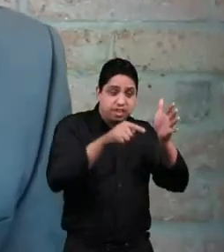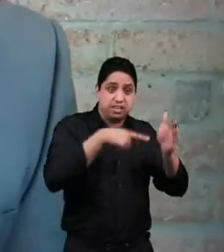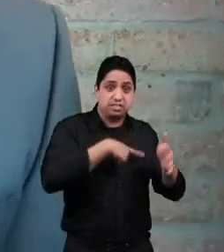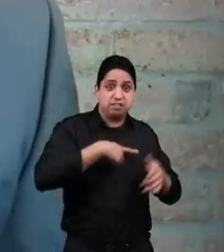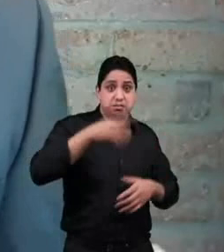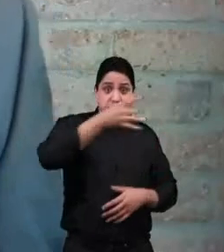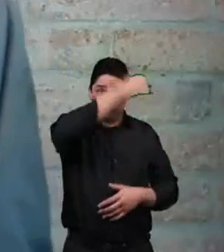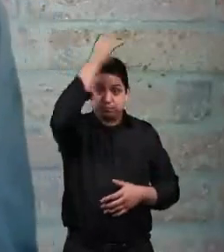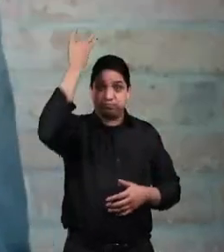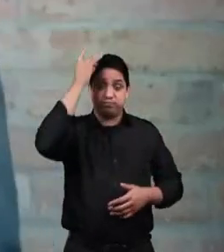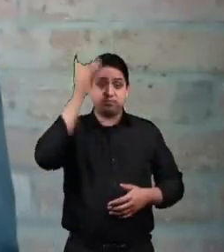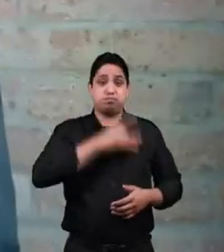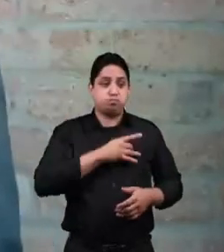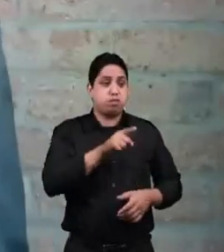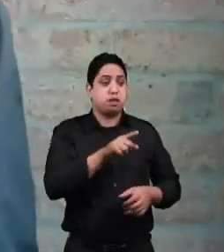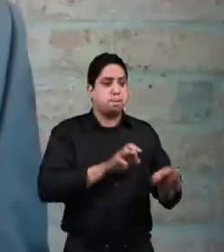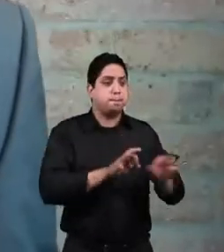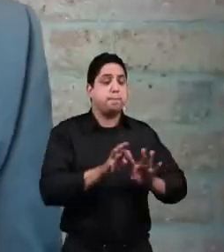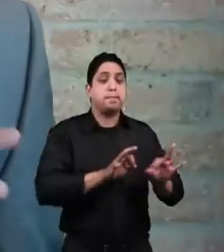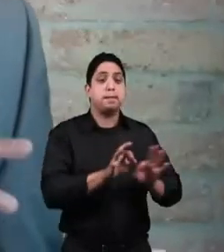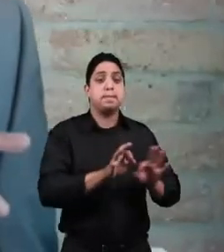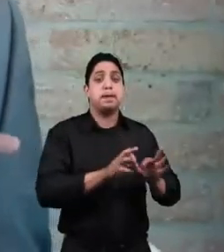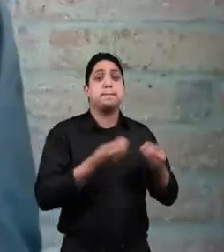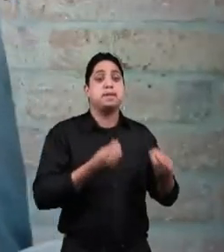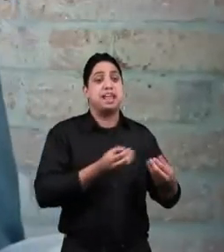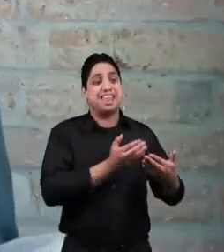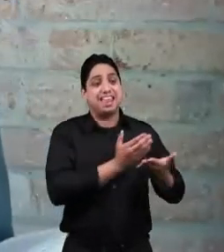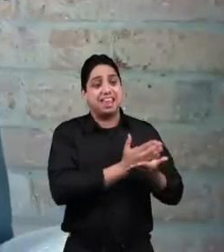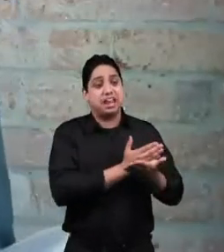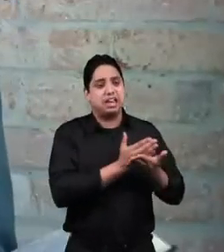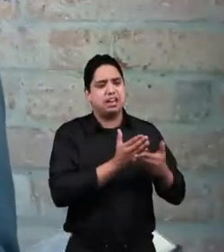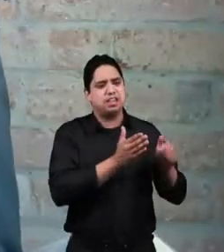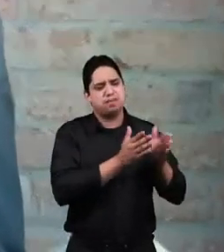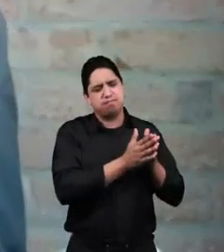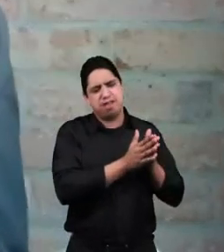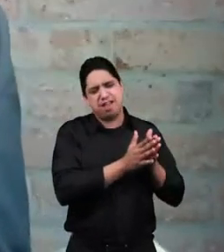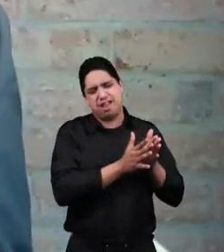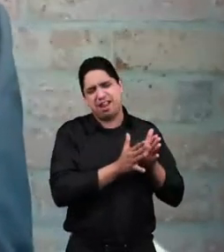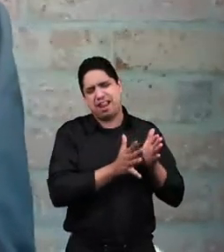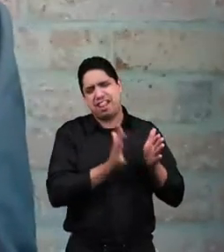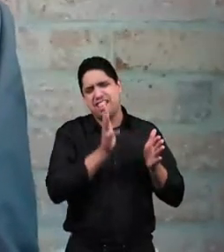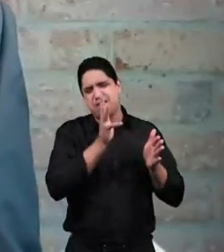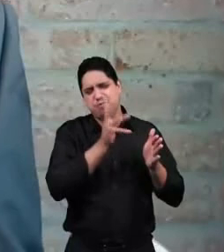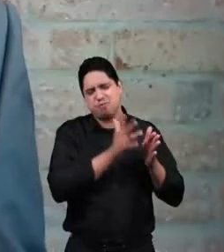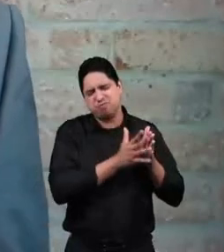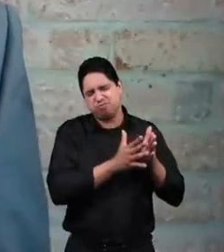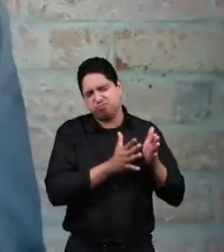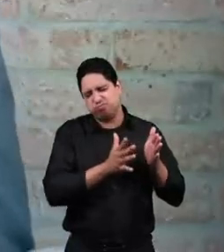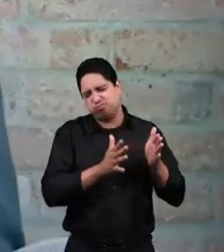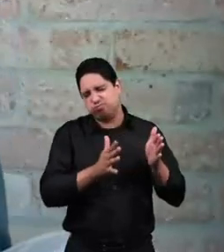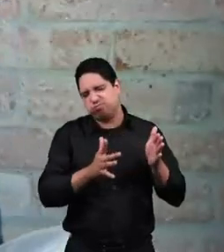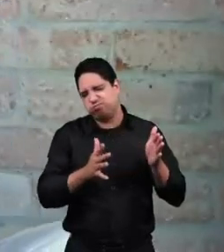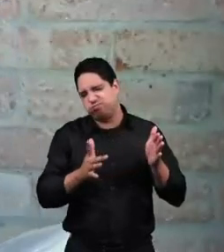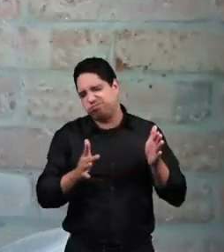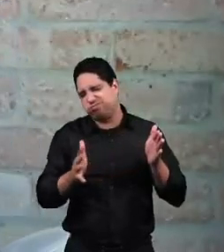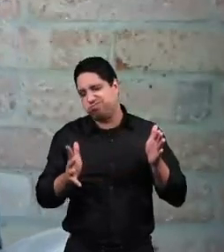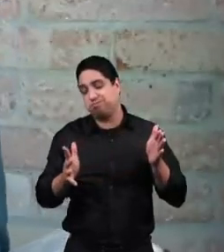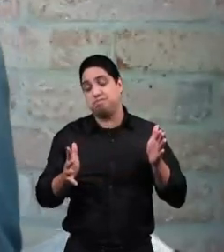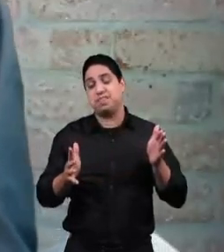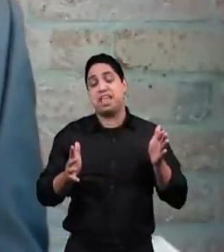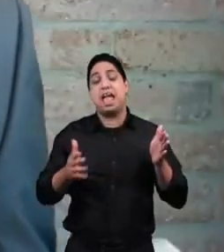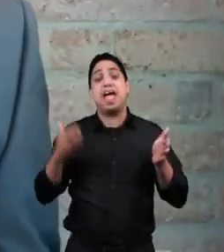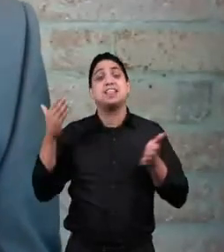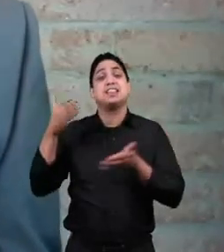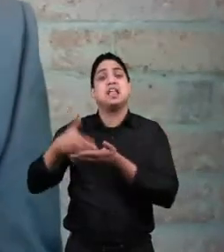happened. She was baptized with the Holy Spirit, being prepared by the Lord for the beginning of a great journey,